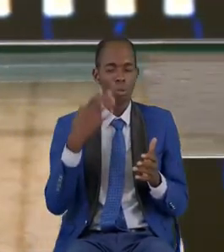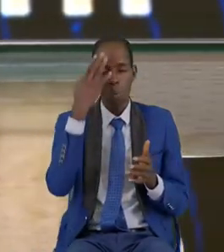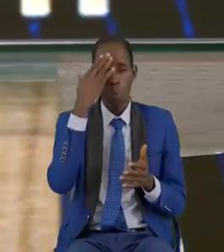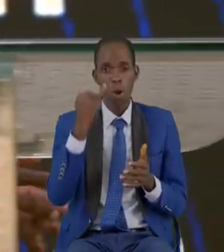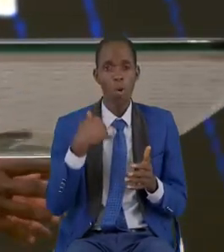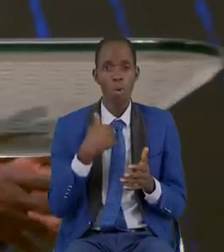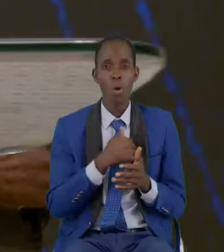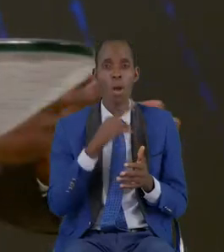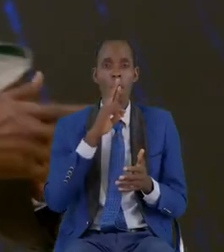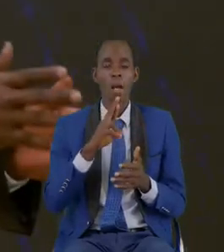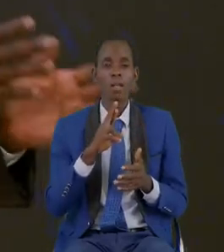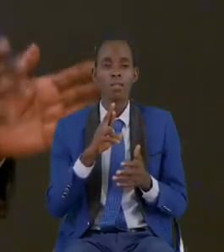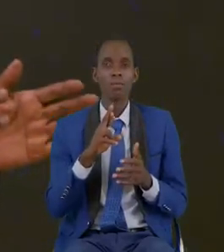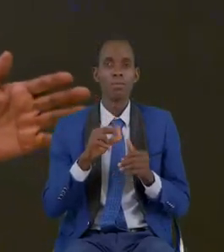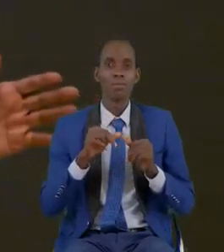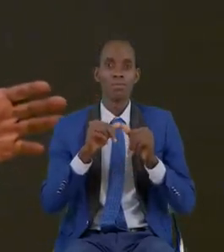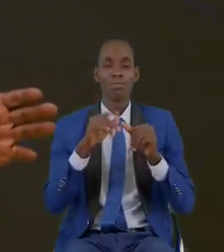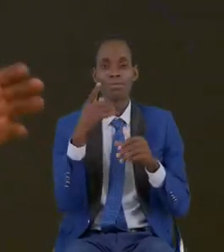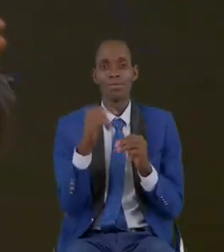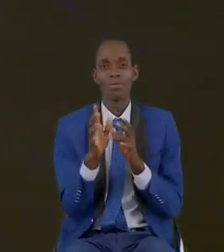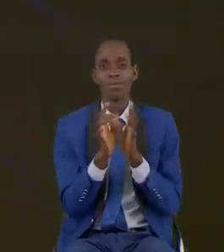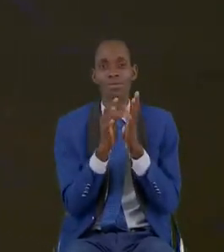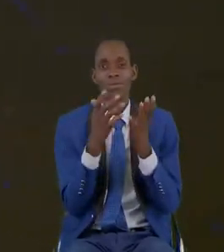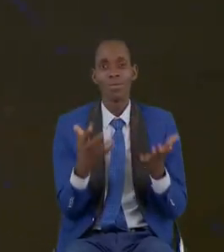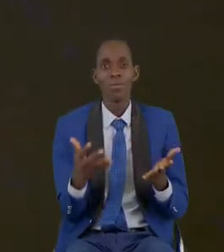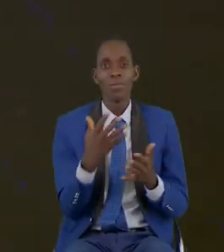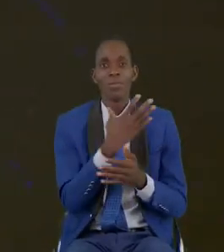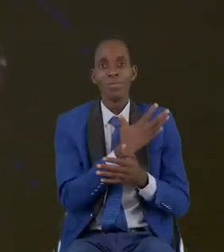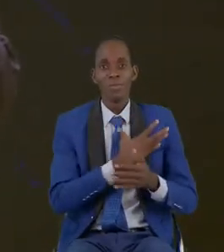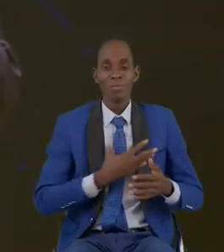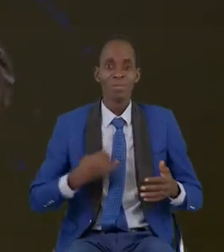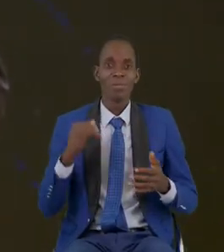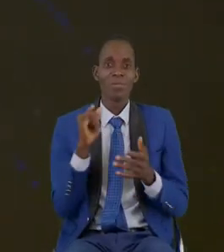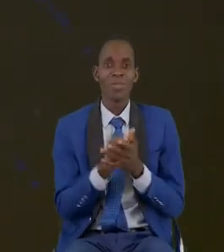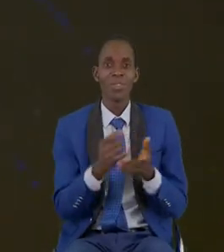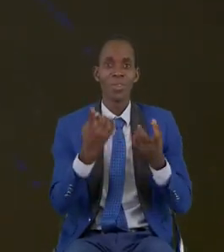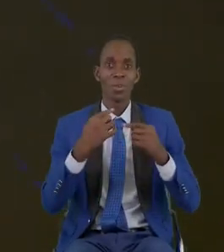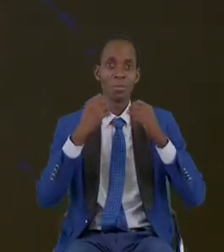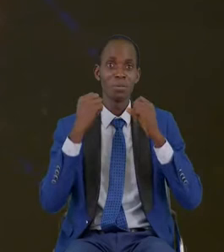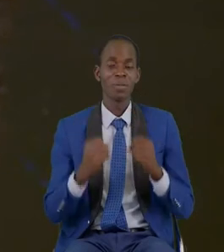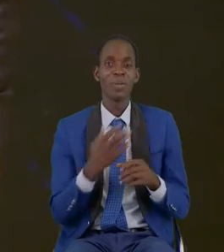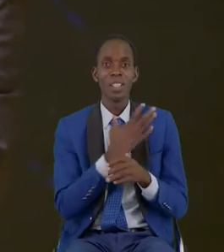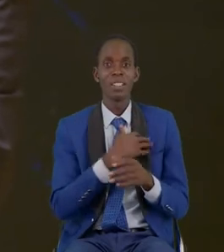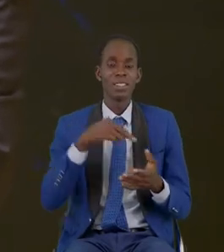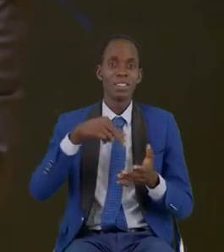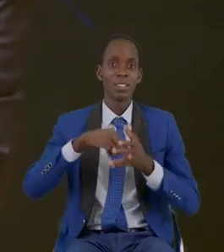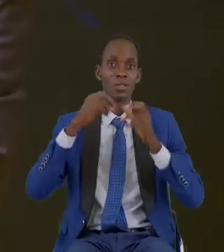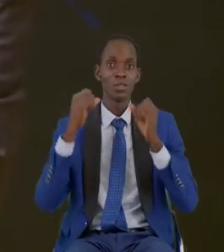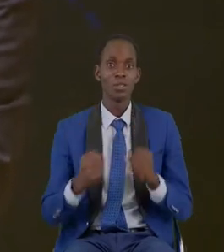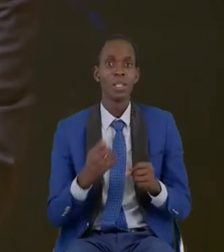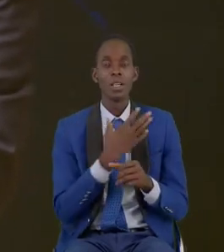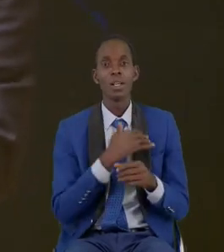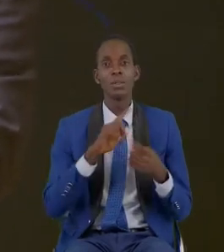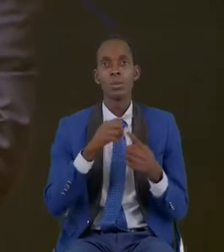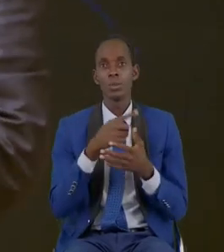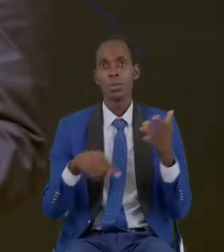so that when the time comes for us to stand straight and to stand firm and to correct what needs